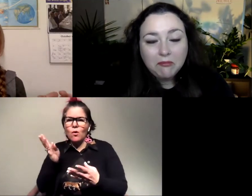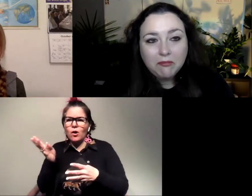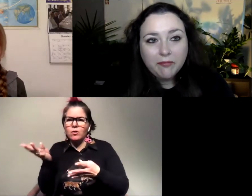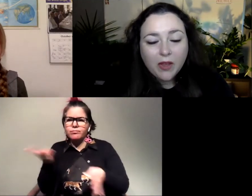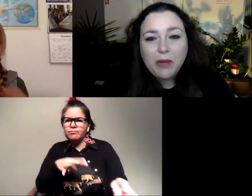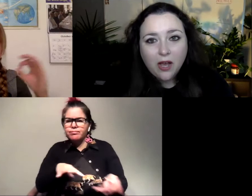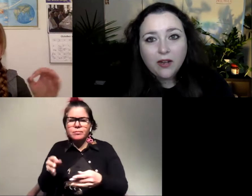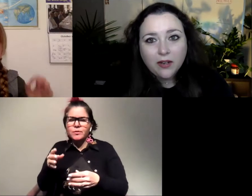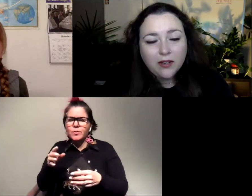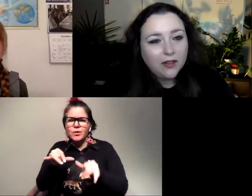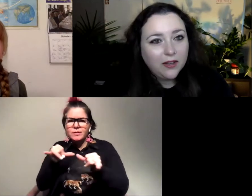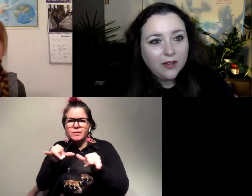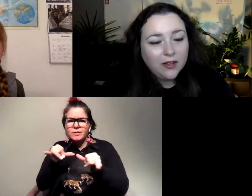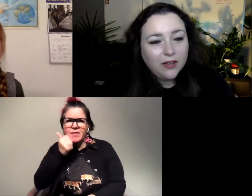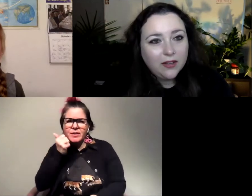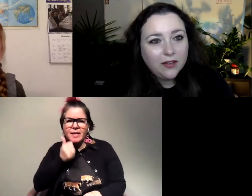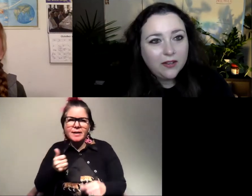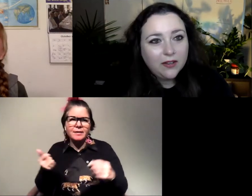single day.